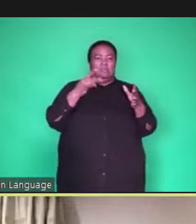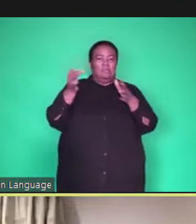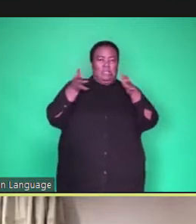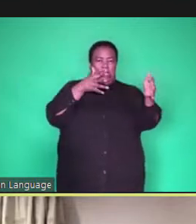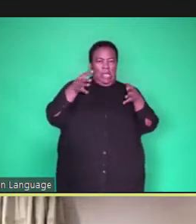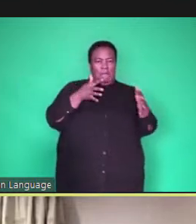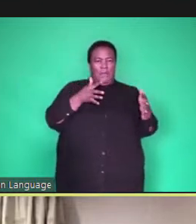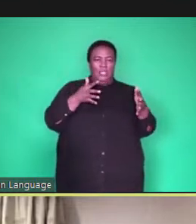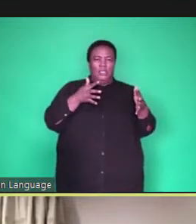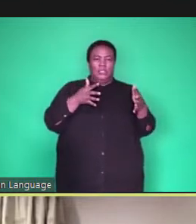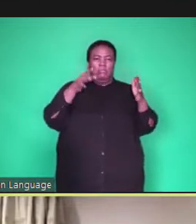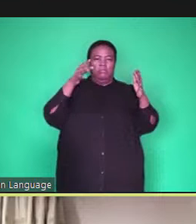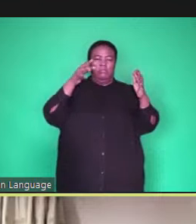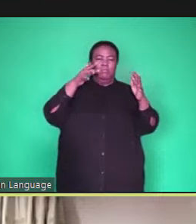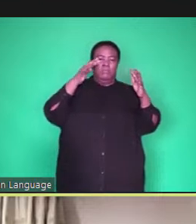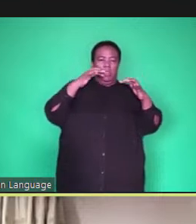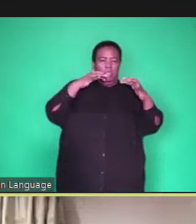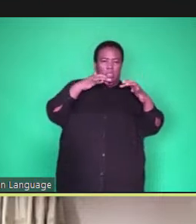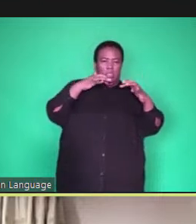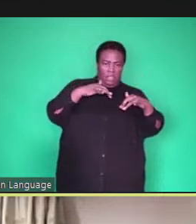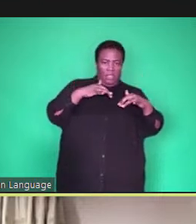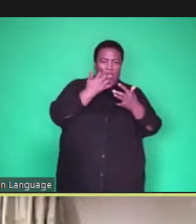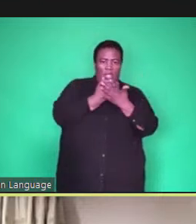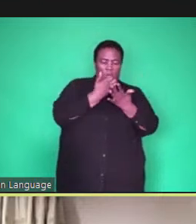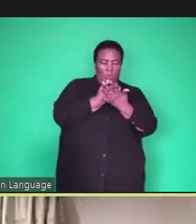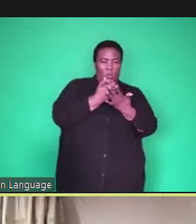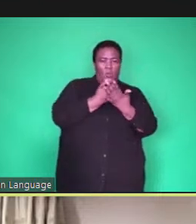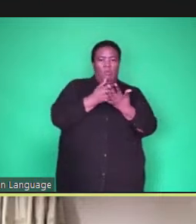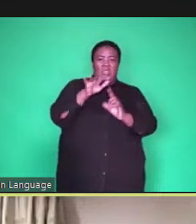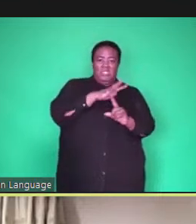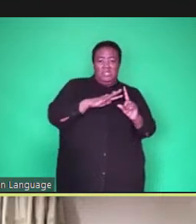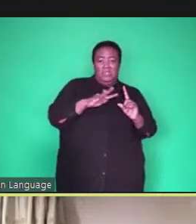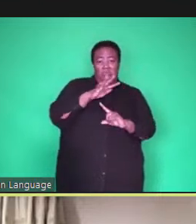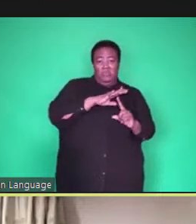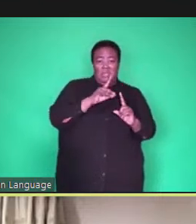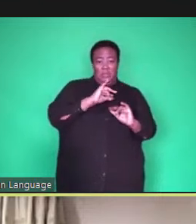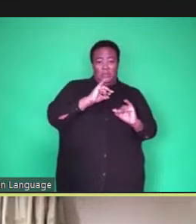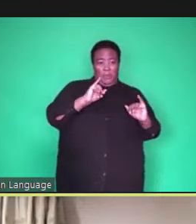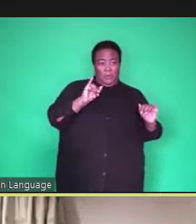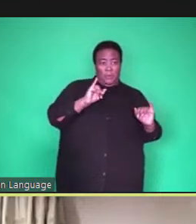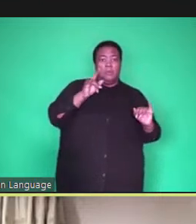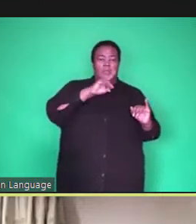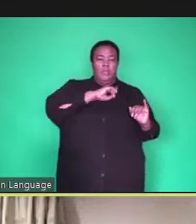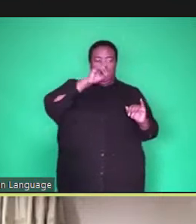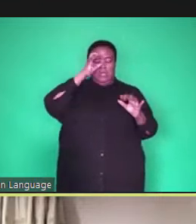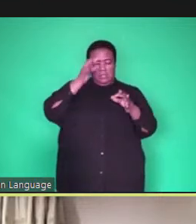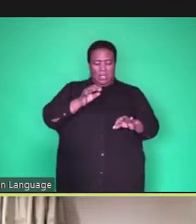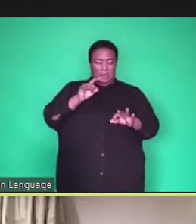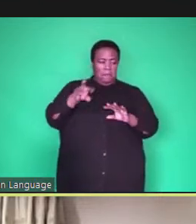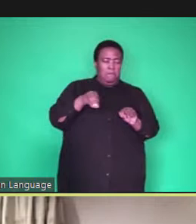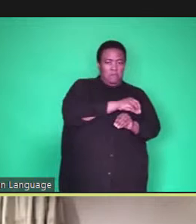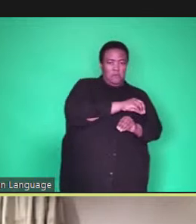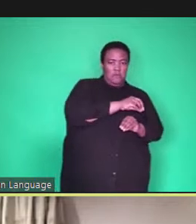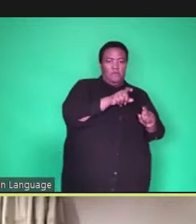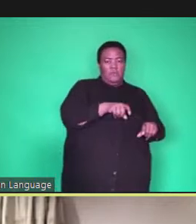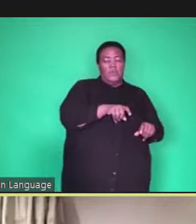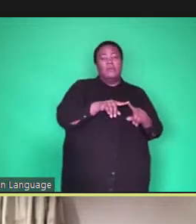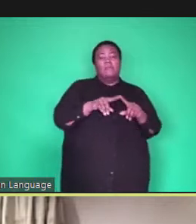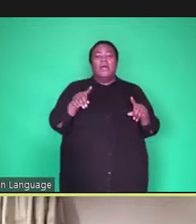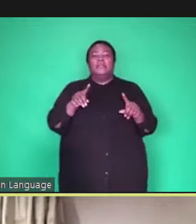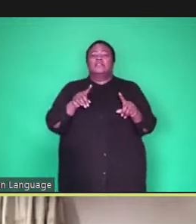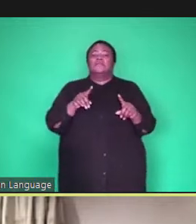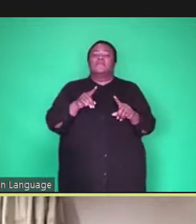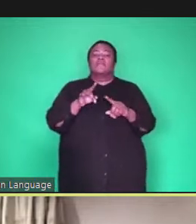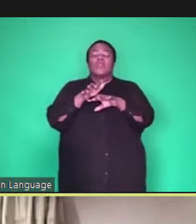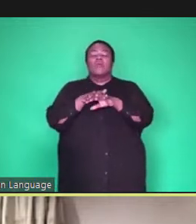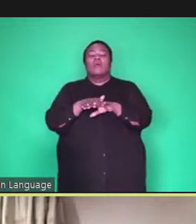is deteriorating the economic situation. But even with that said, movement from the slow